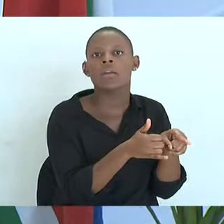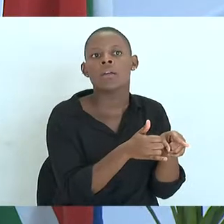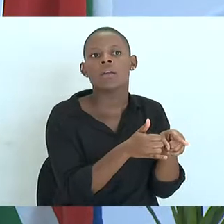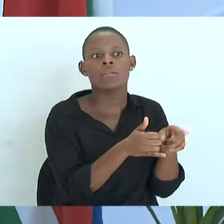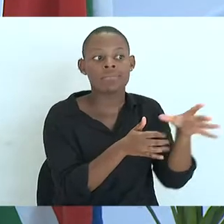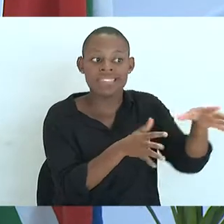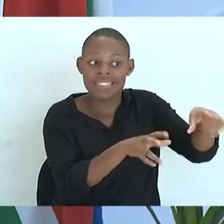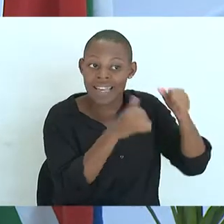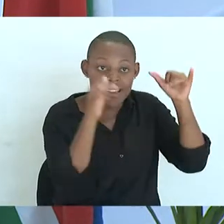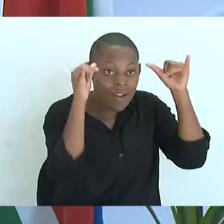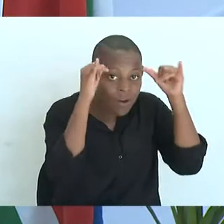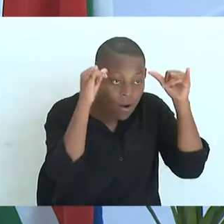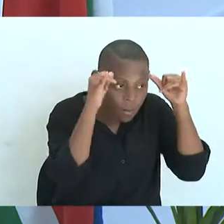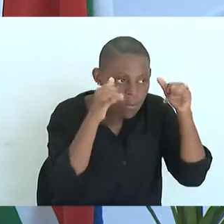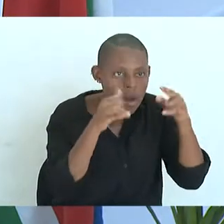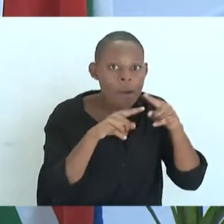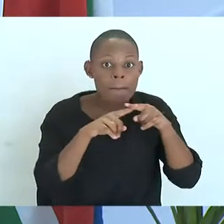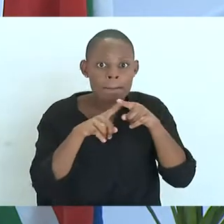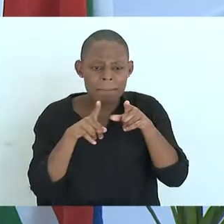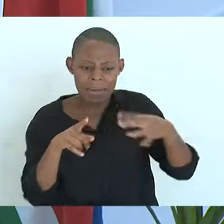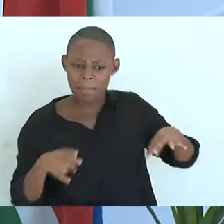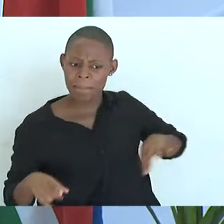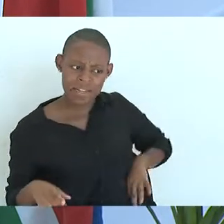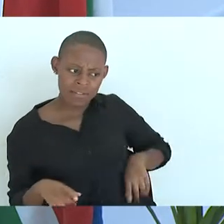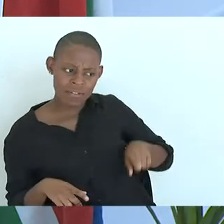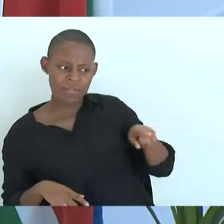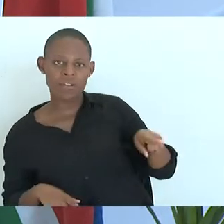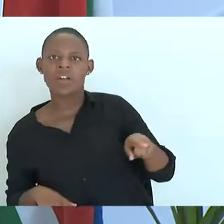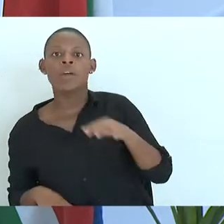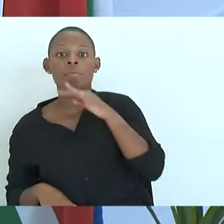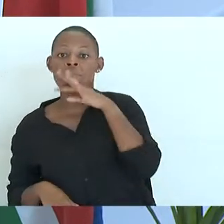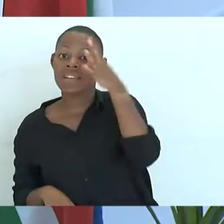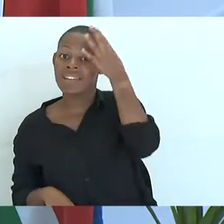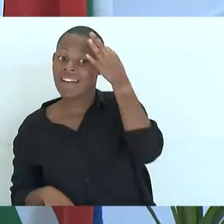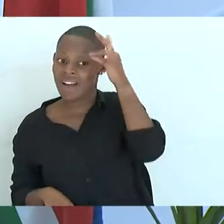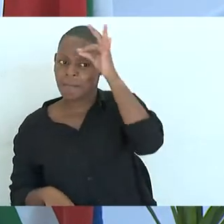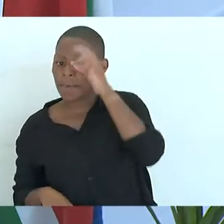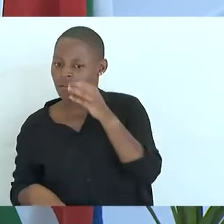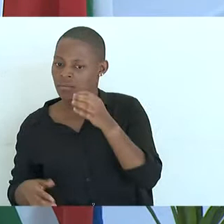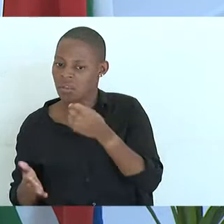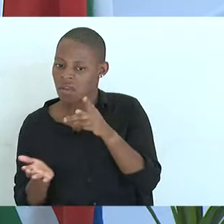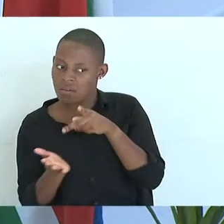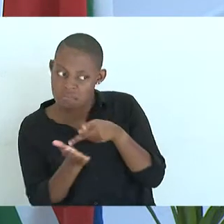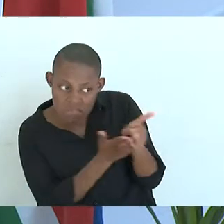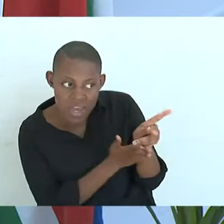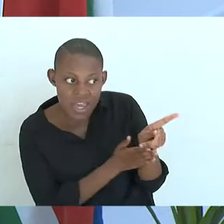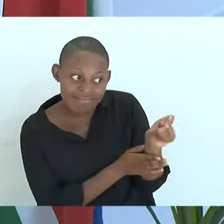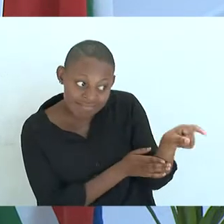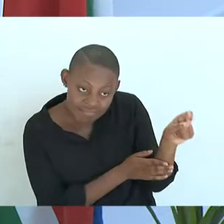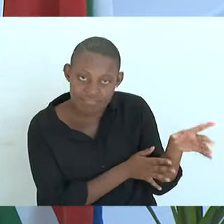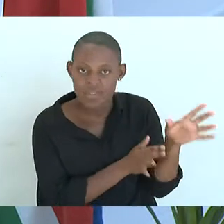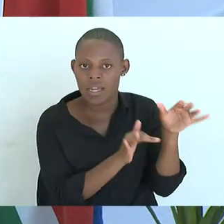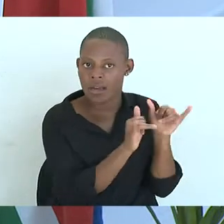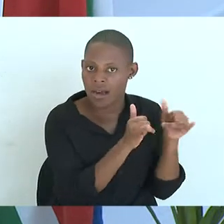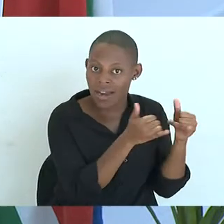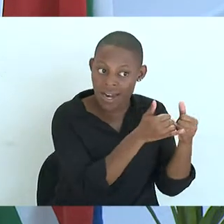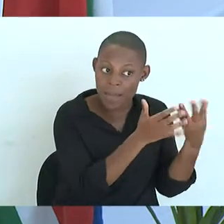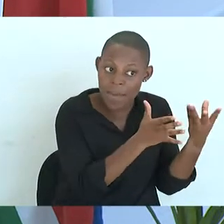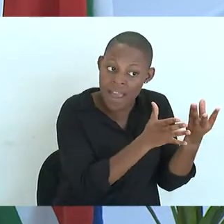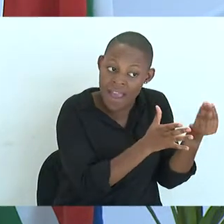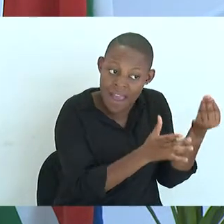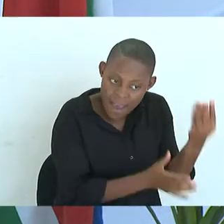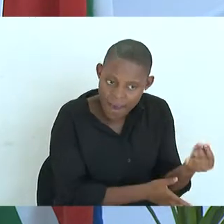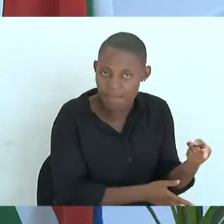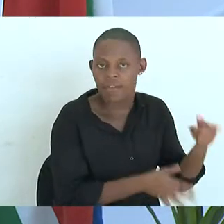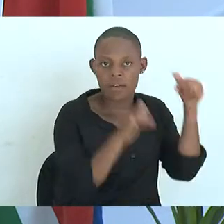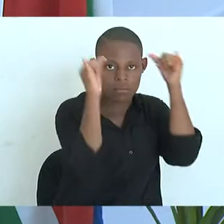uyolanda inkomo kuye i-department ikhokhela yena, that thing has been costly to government. And